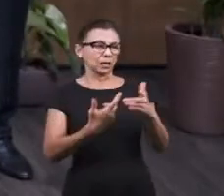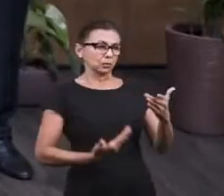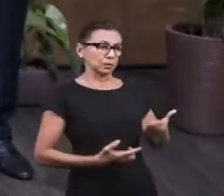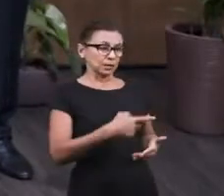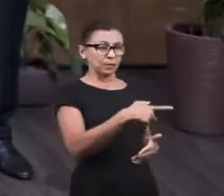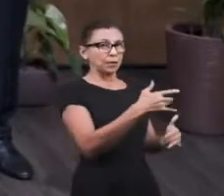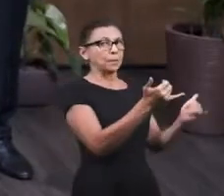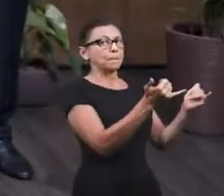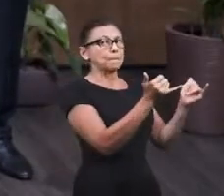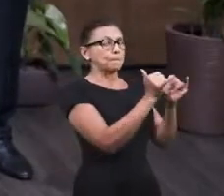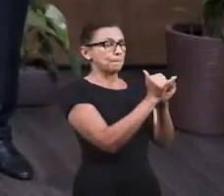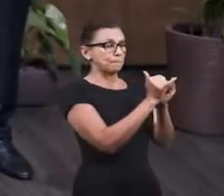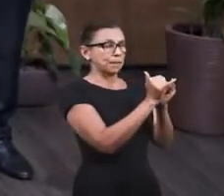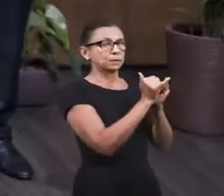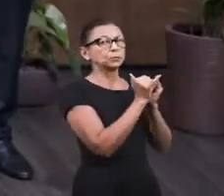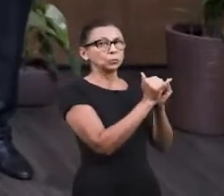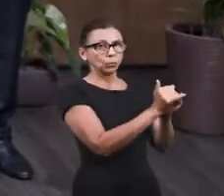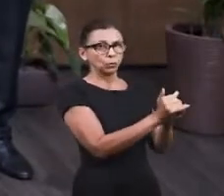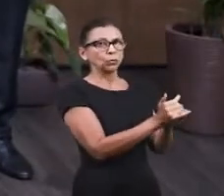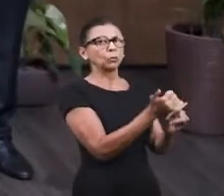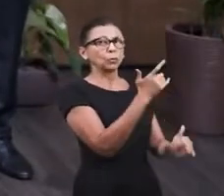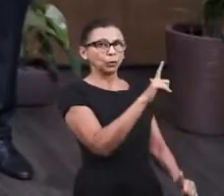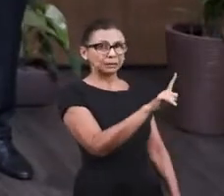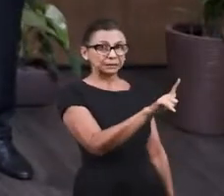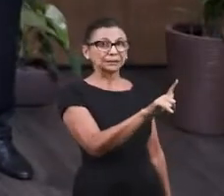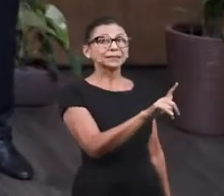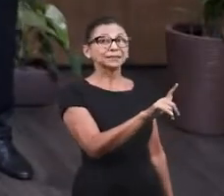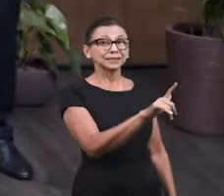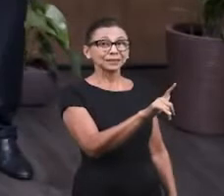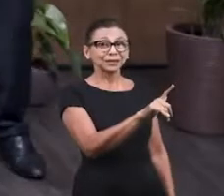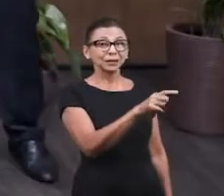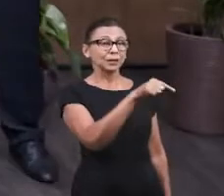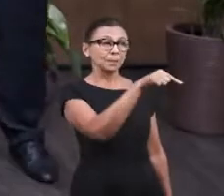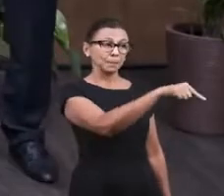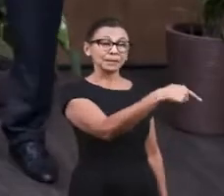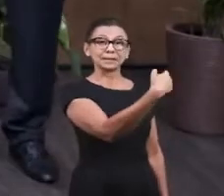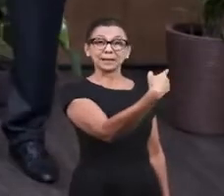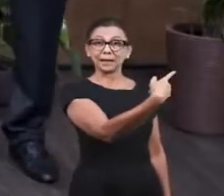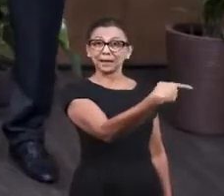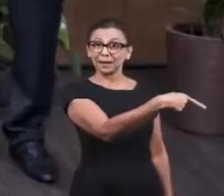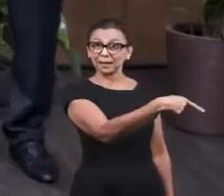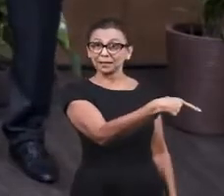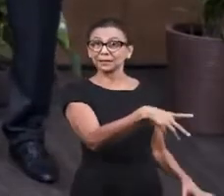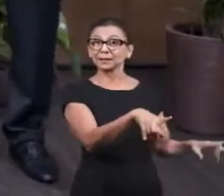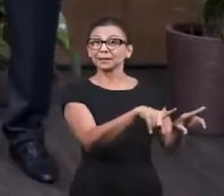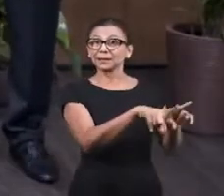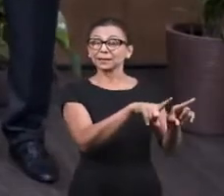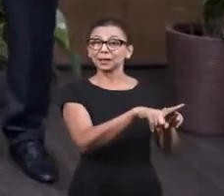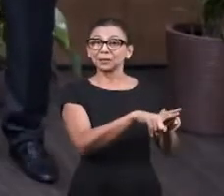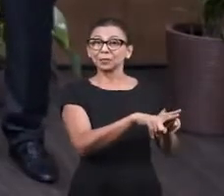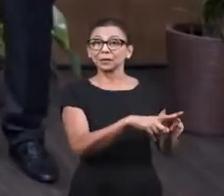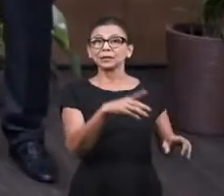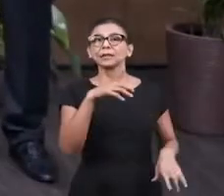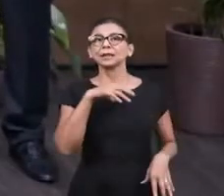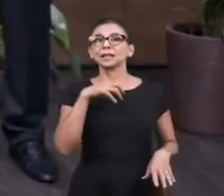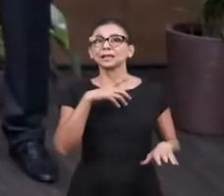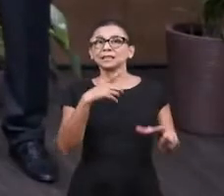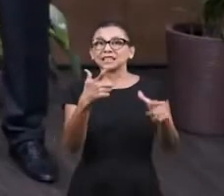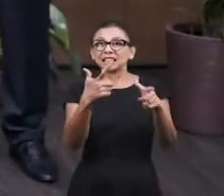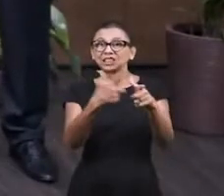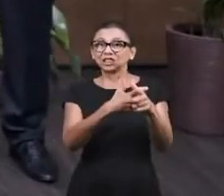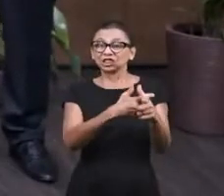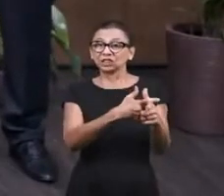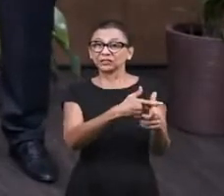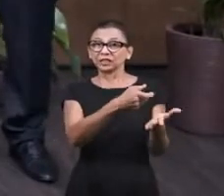here, we see that the servant that had acquired forgiveness, that had been forgiven, he was also